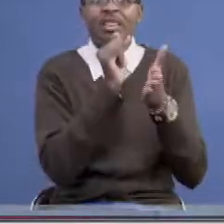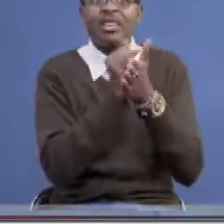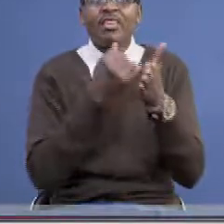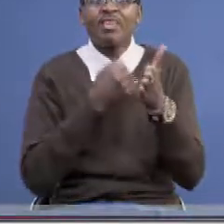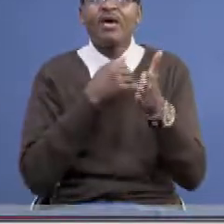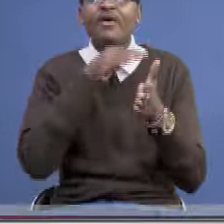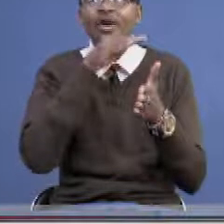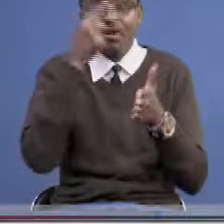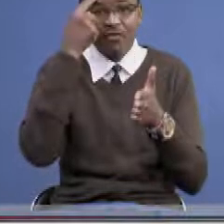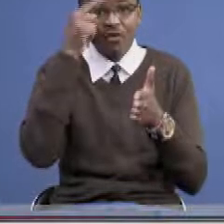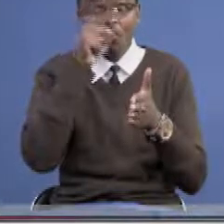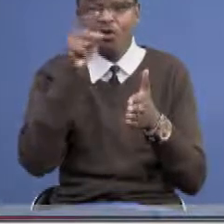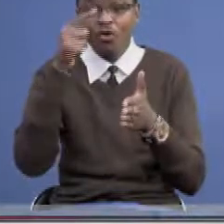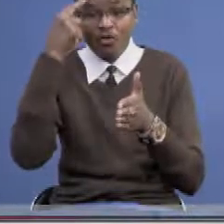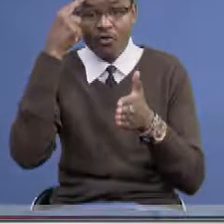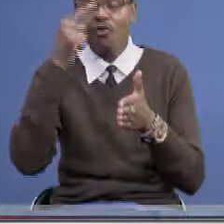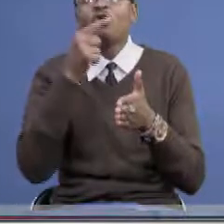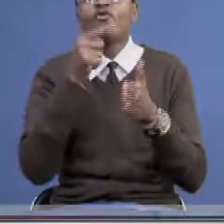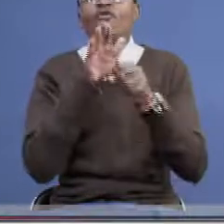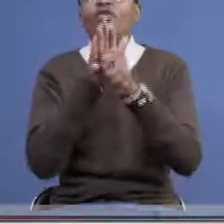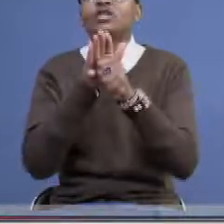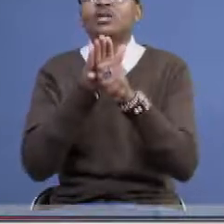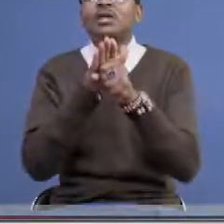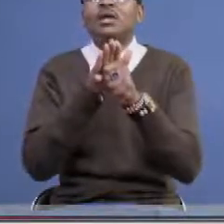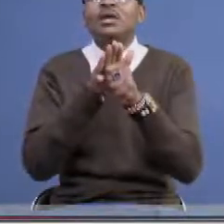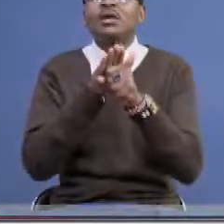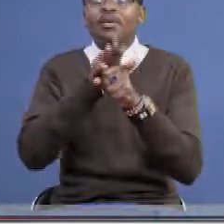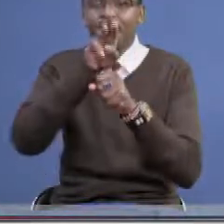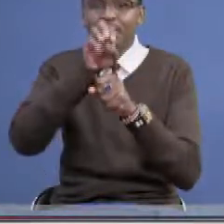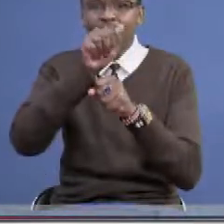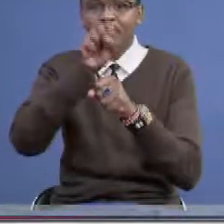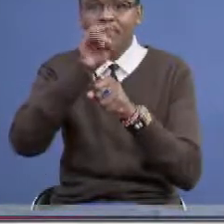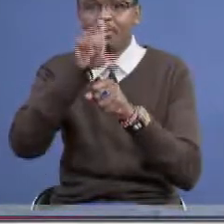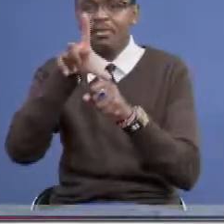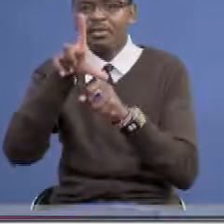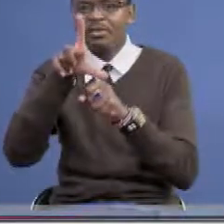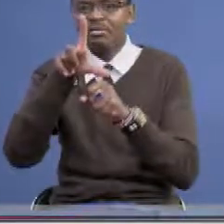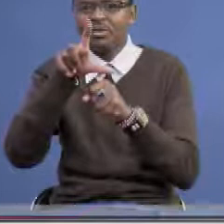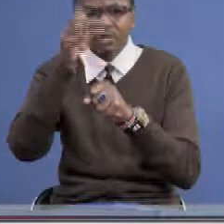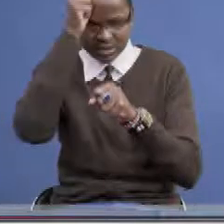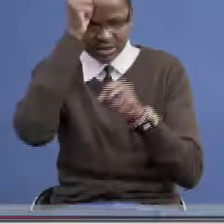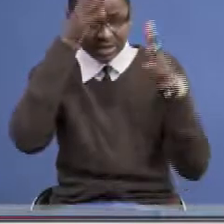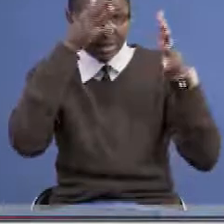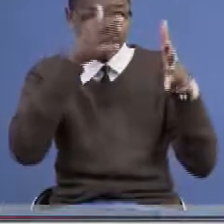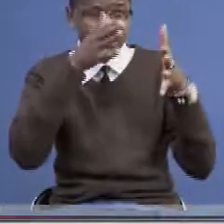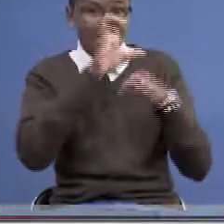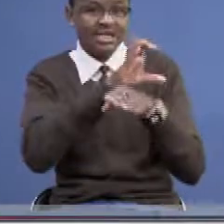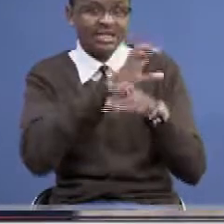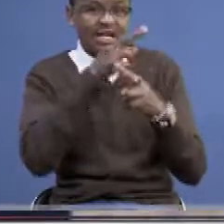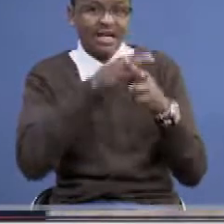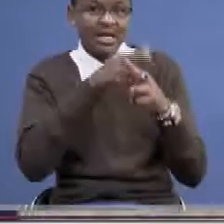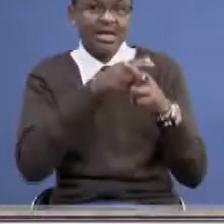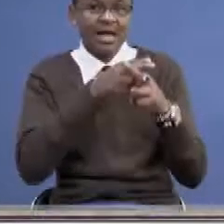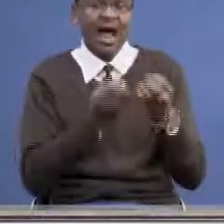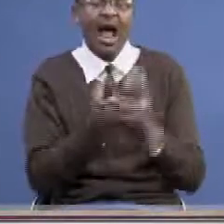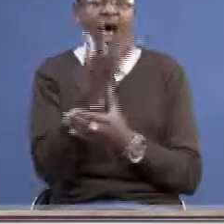would die for accusing him falsely. Stephen Masila, whom residents claim is a stranger in the village and operates a church by the name